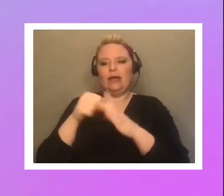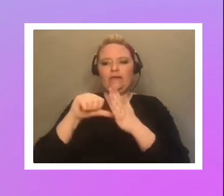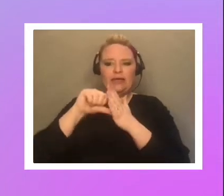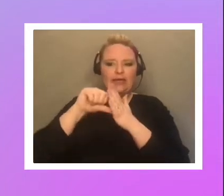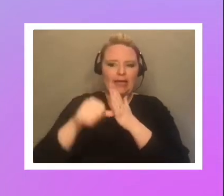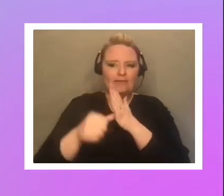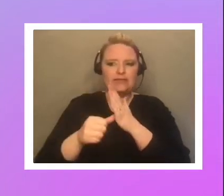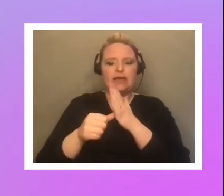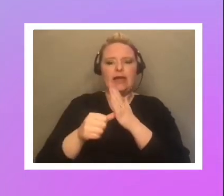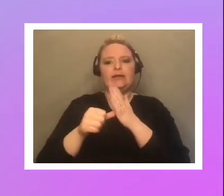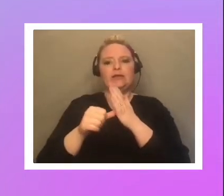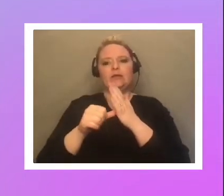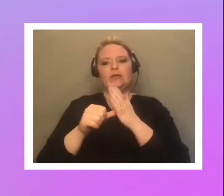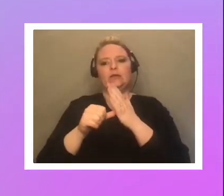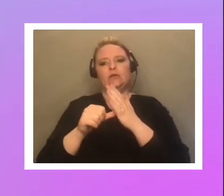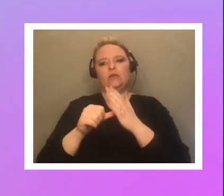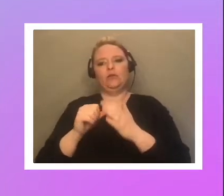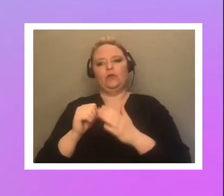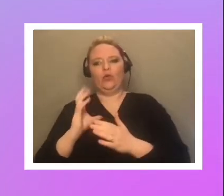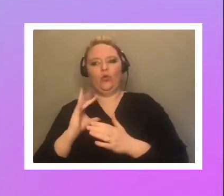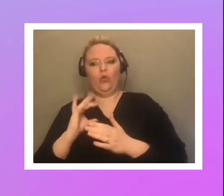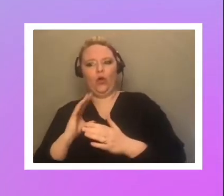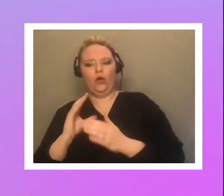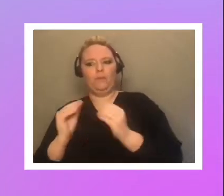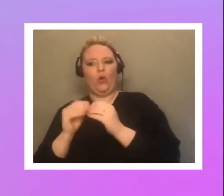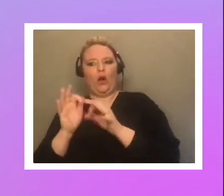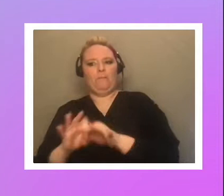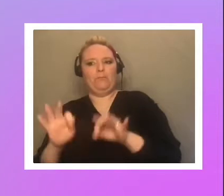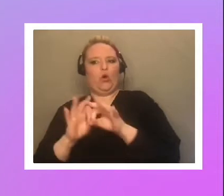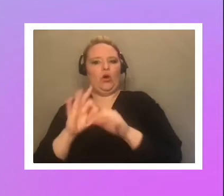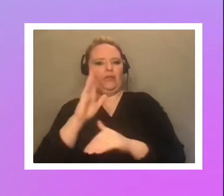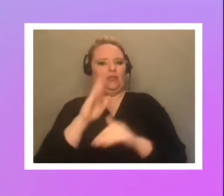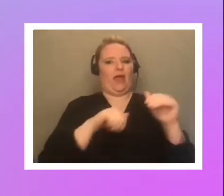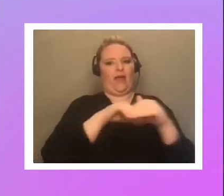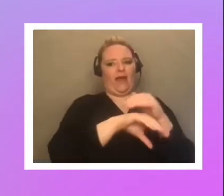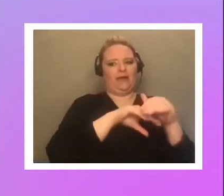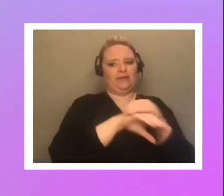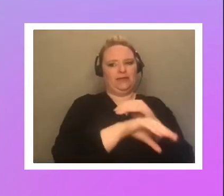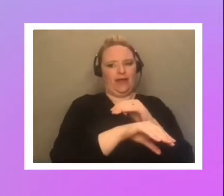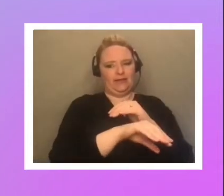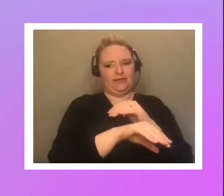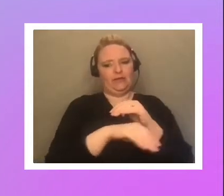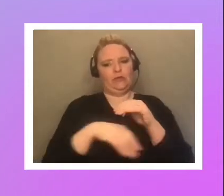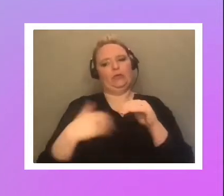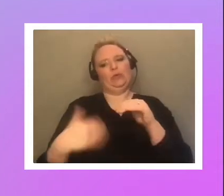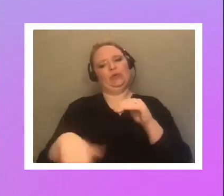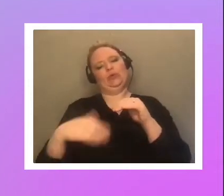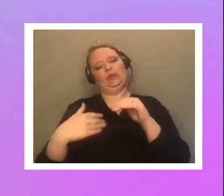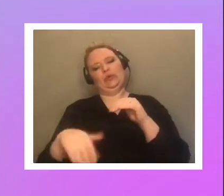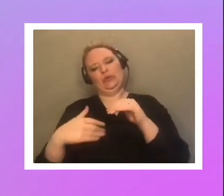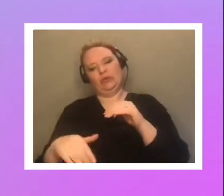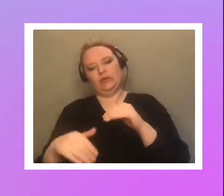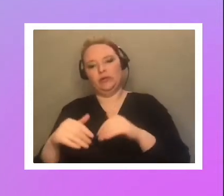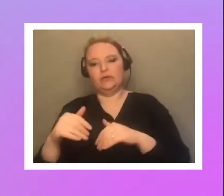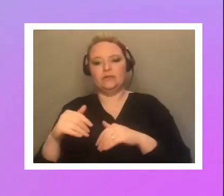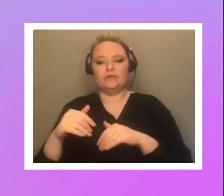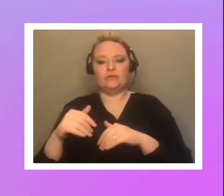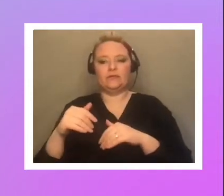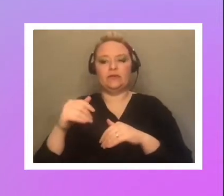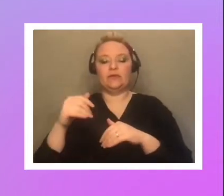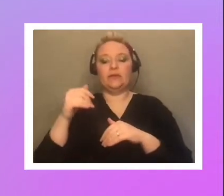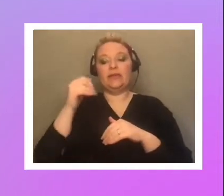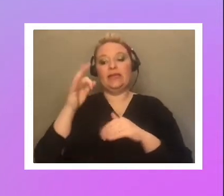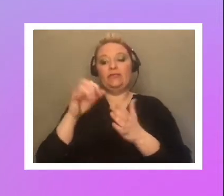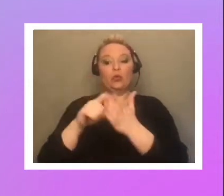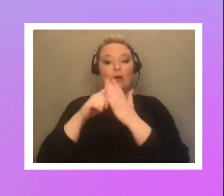being cool over usability and accessibility. If it requires your team